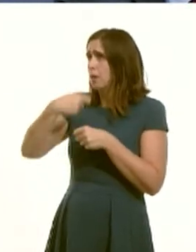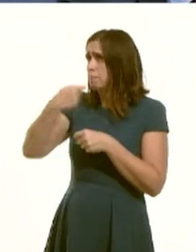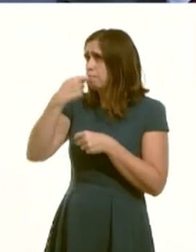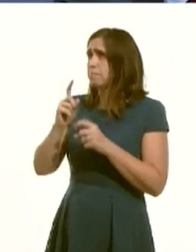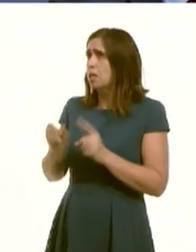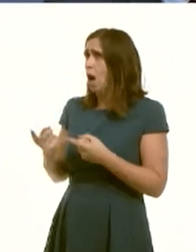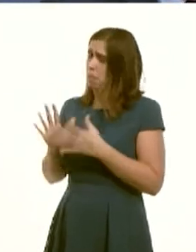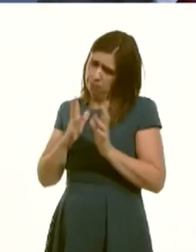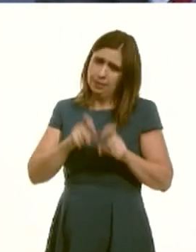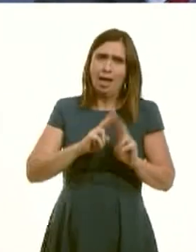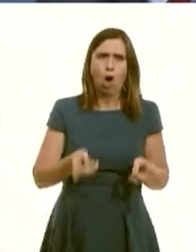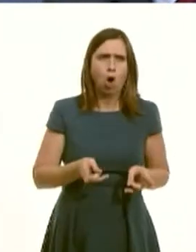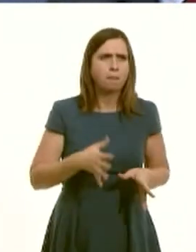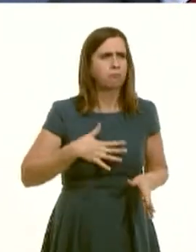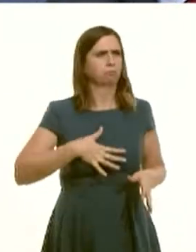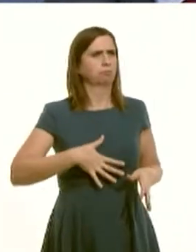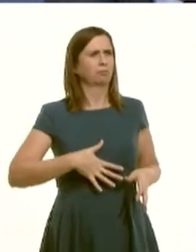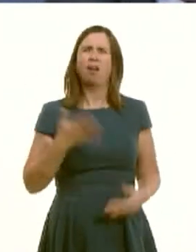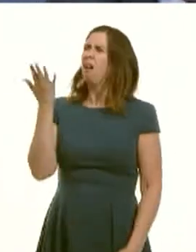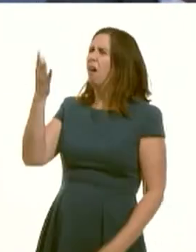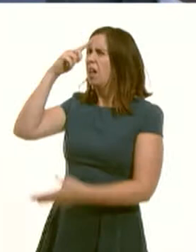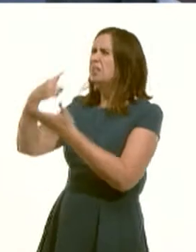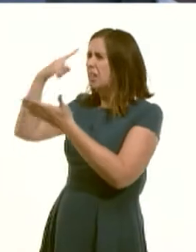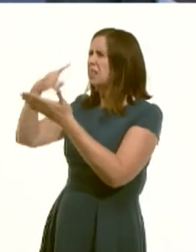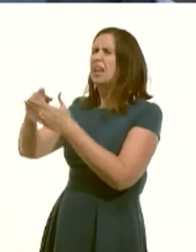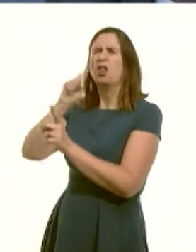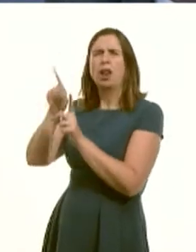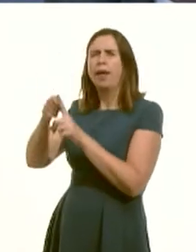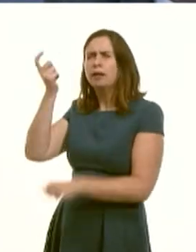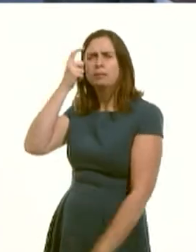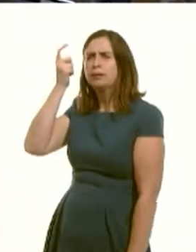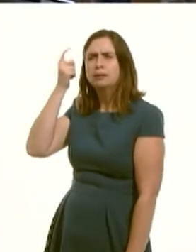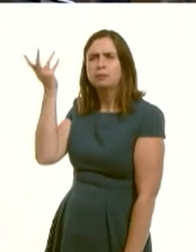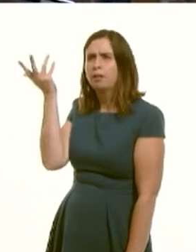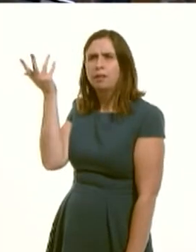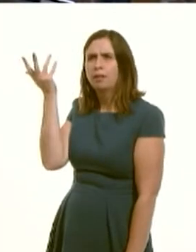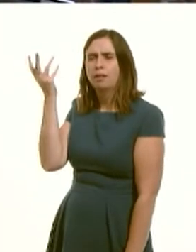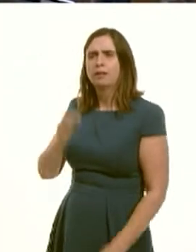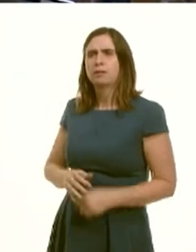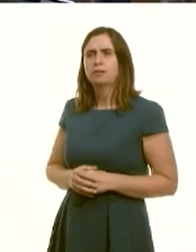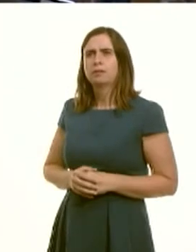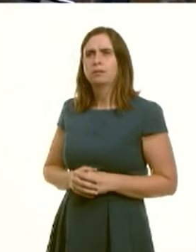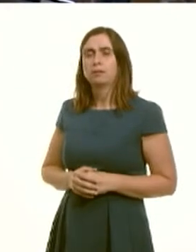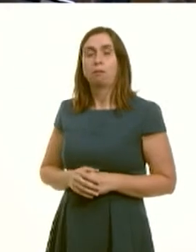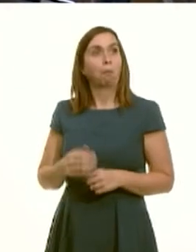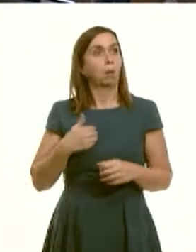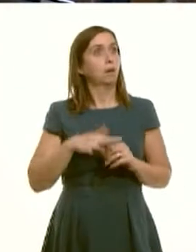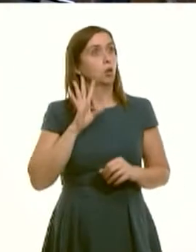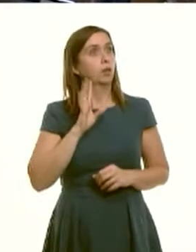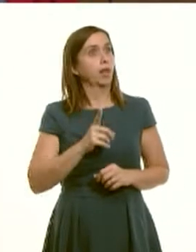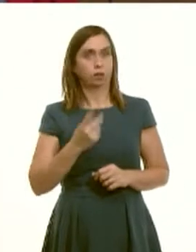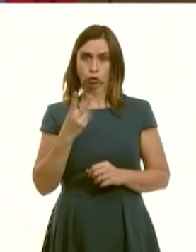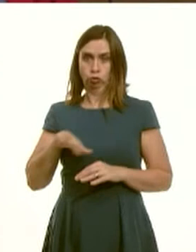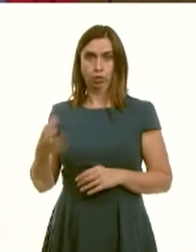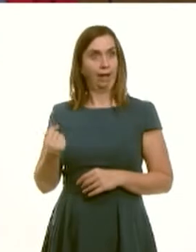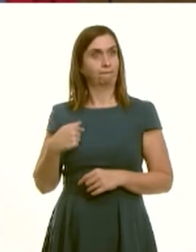how can it be scrutinised for these sorts of decisions which seem to go against common sense for many parents? I'm not aware of that. I have two children, of course,